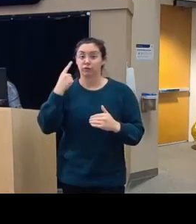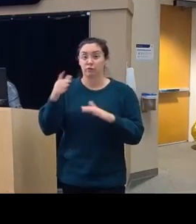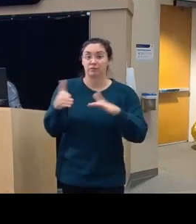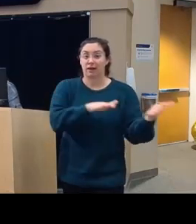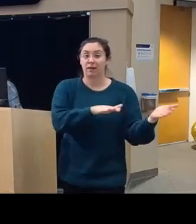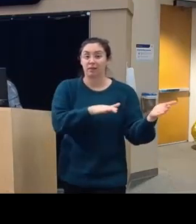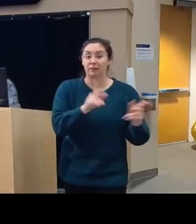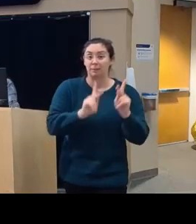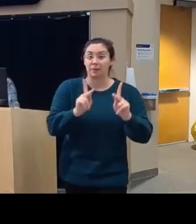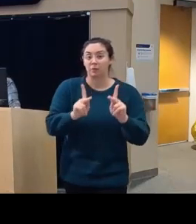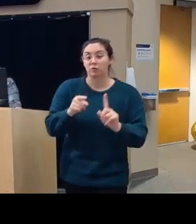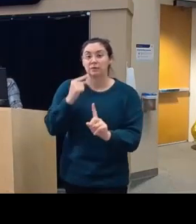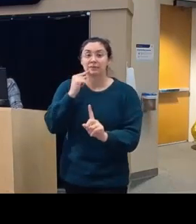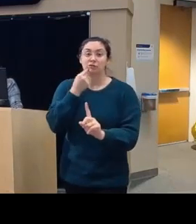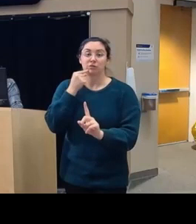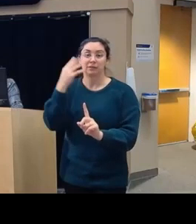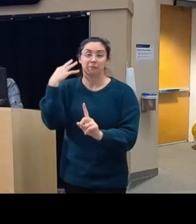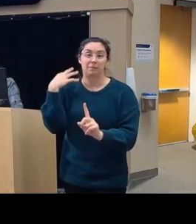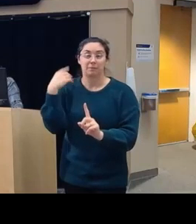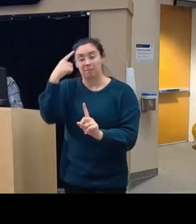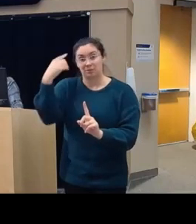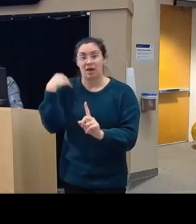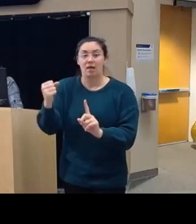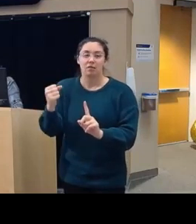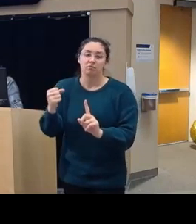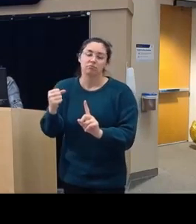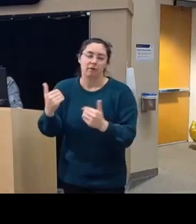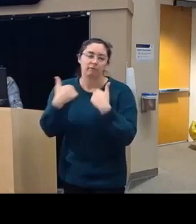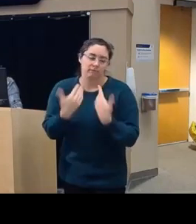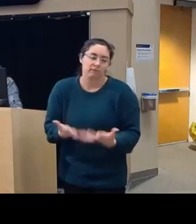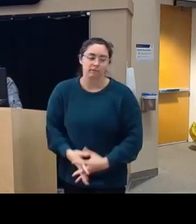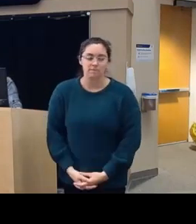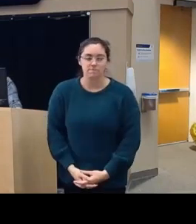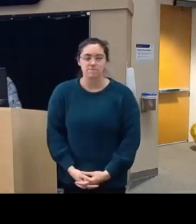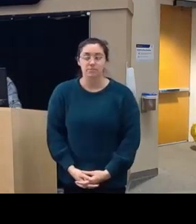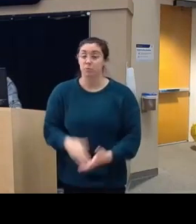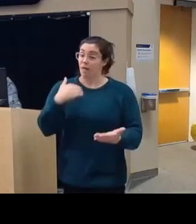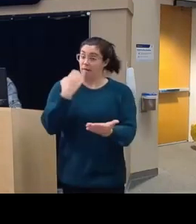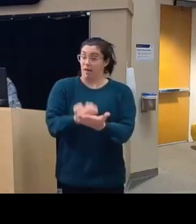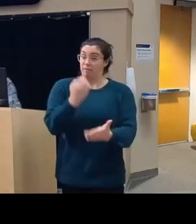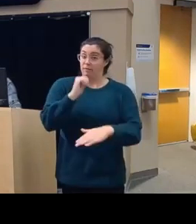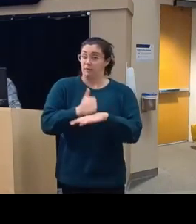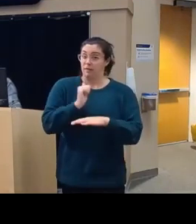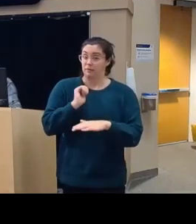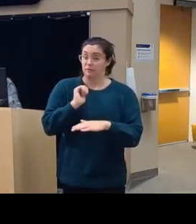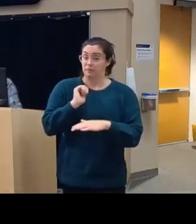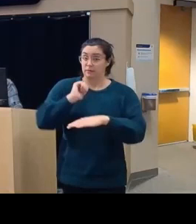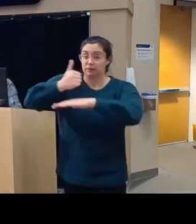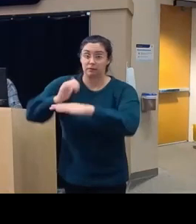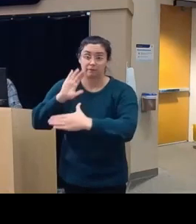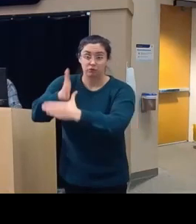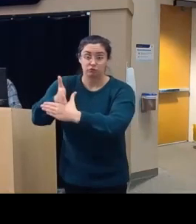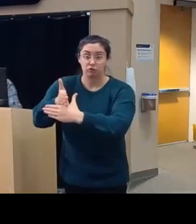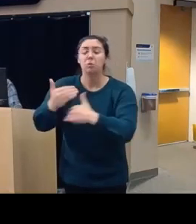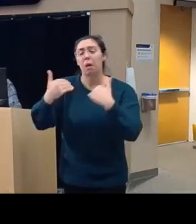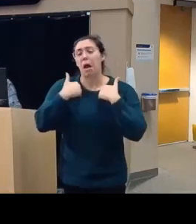very large in people with serious mental illness. And I think we do have some evidence-based interventions. I've showed you some.